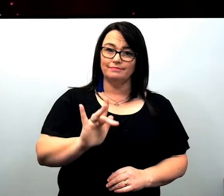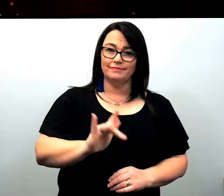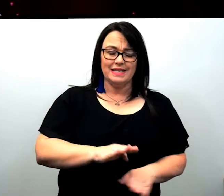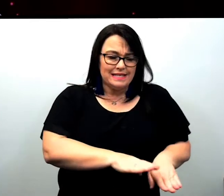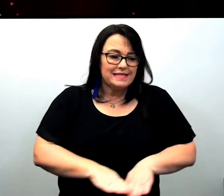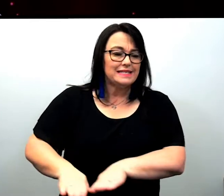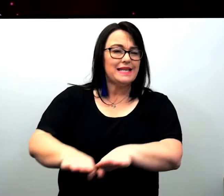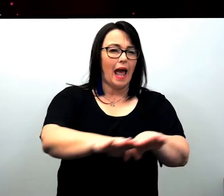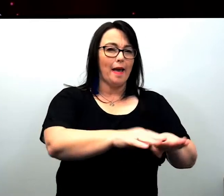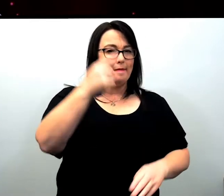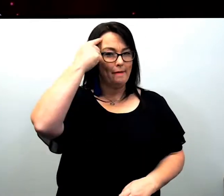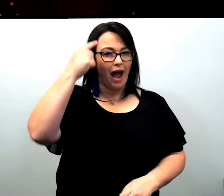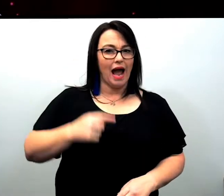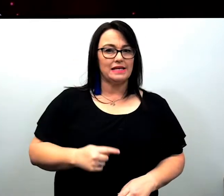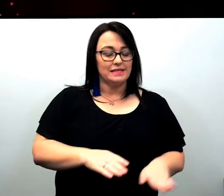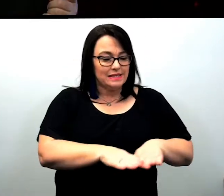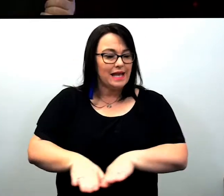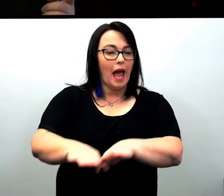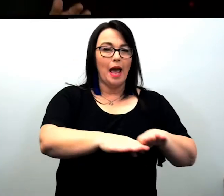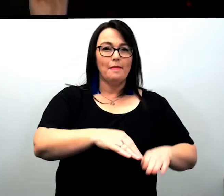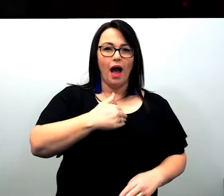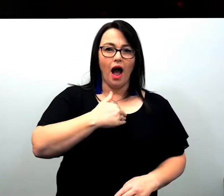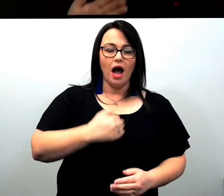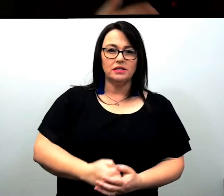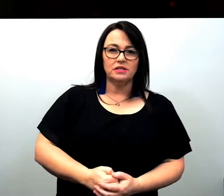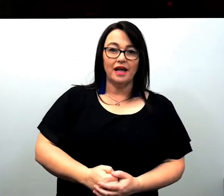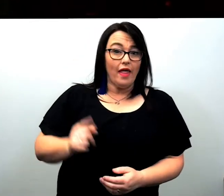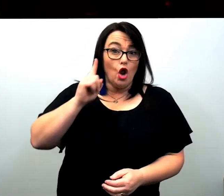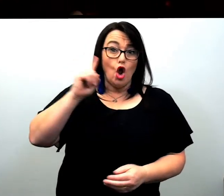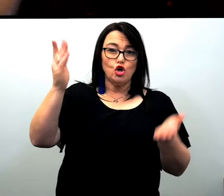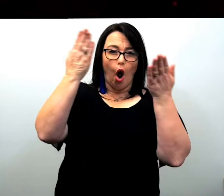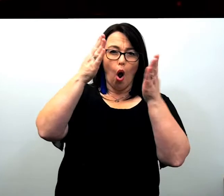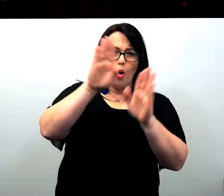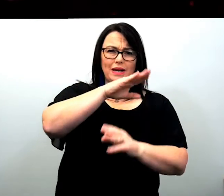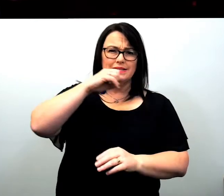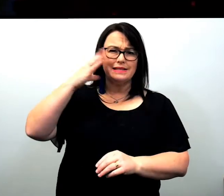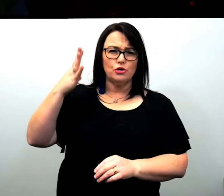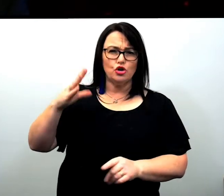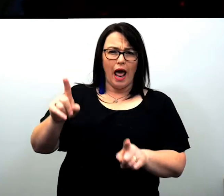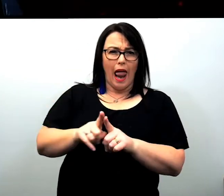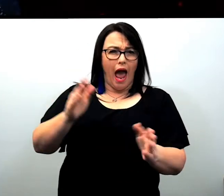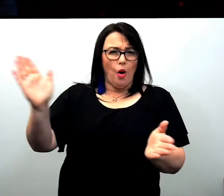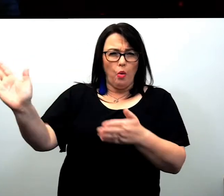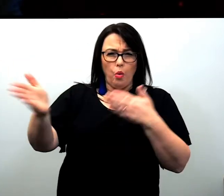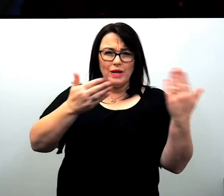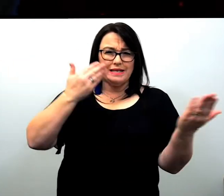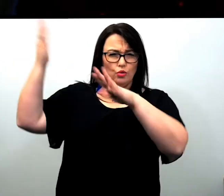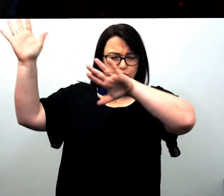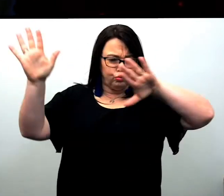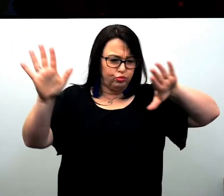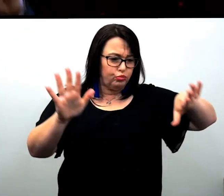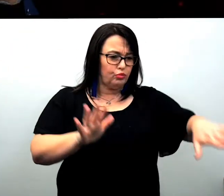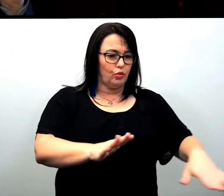the sound of a mighty rushing wind. And all of a sudden, Peter, who was timid, becomes Peter, who says, "You who